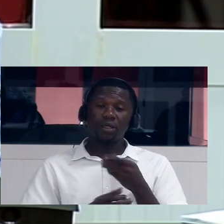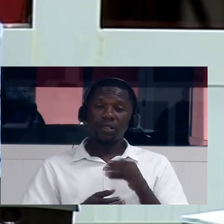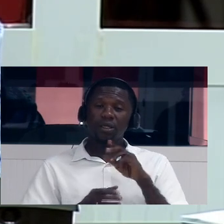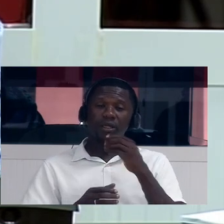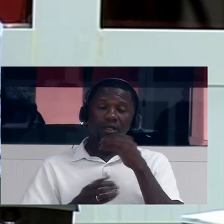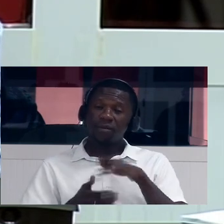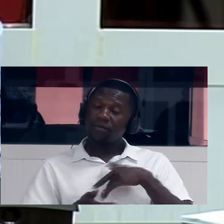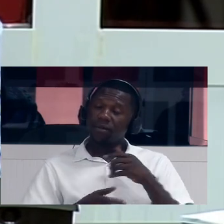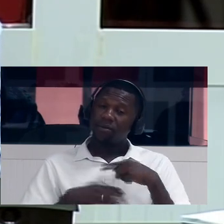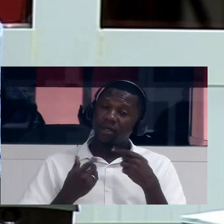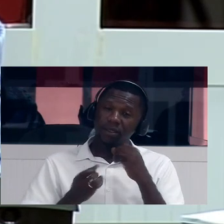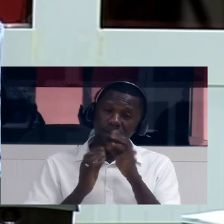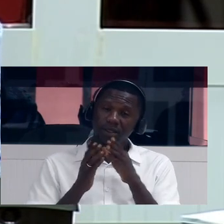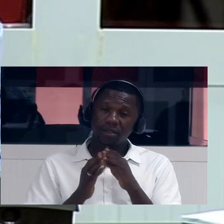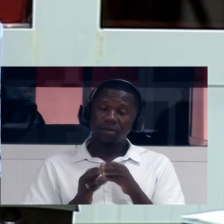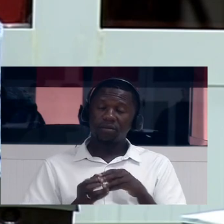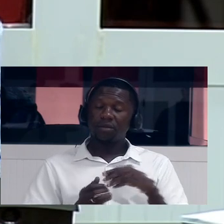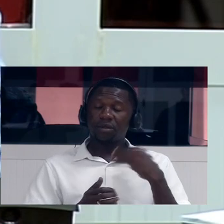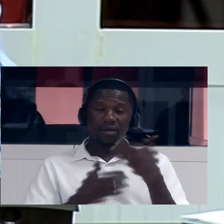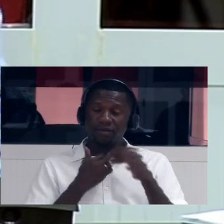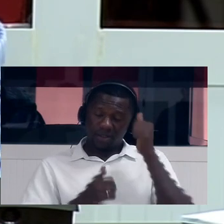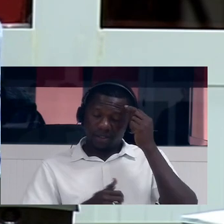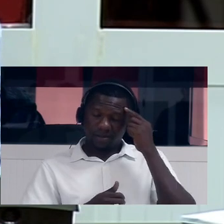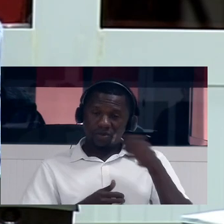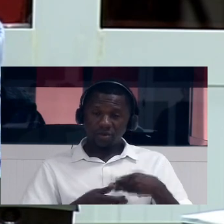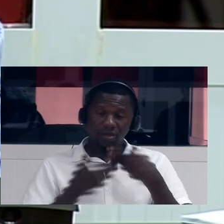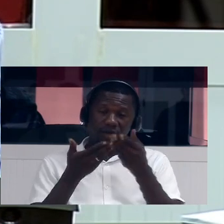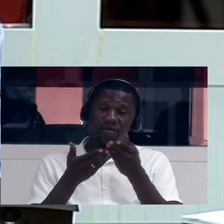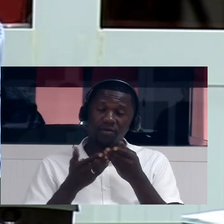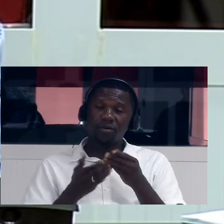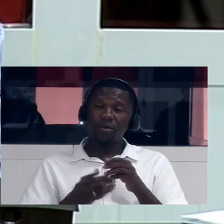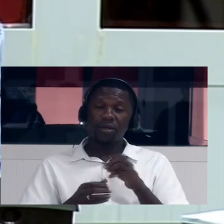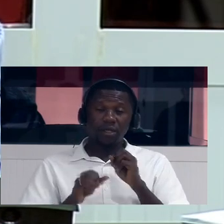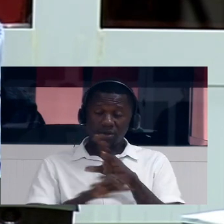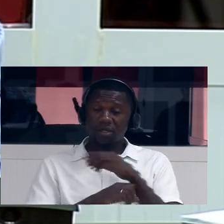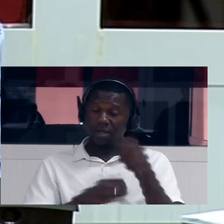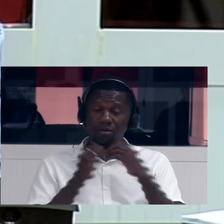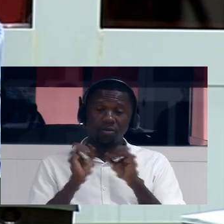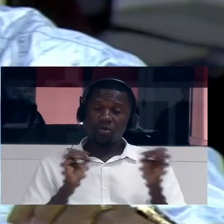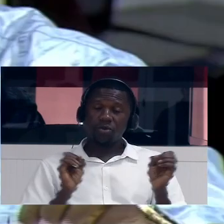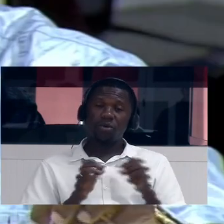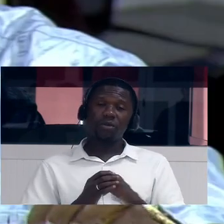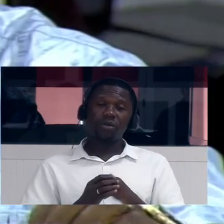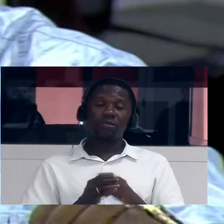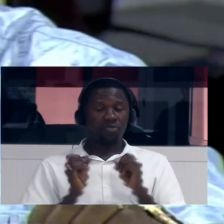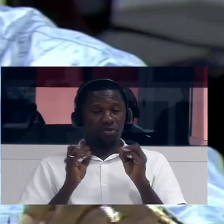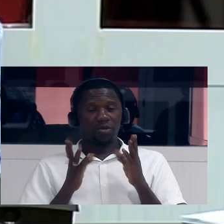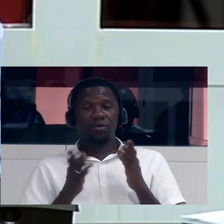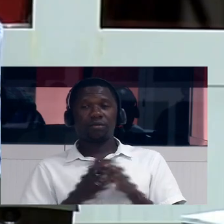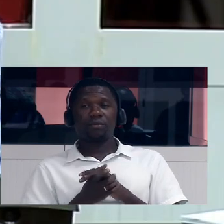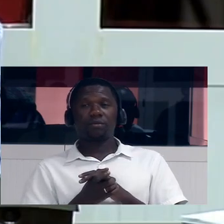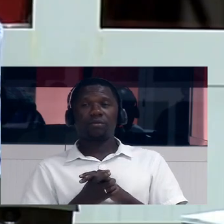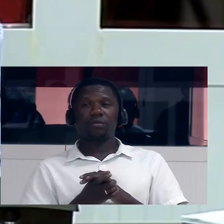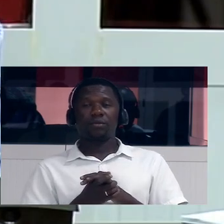saying? Yeah, I don't think I'm going to give instructions anymore. I said, "As it pleases your excellency." And what happened after that? And I am sure that